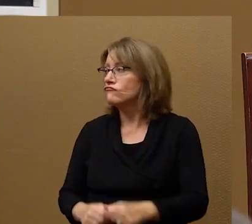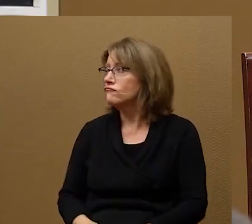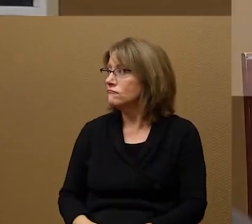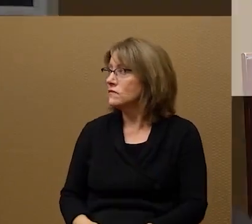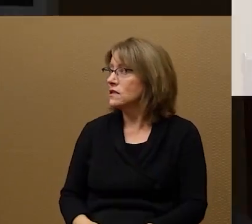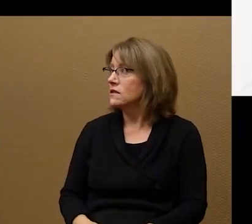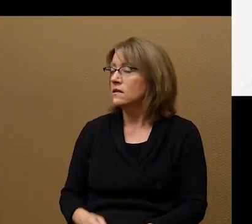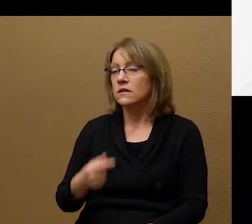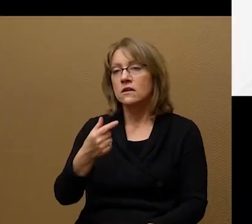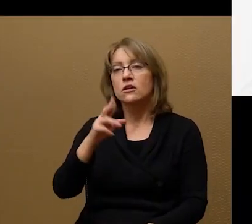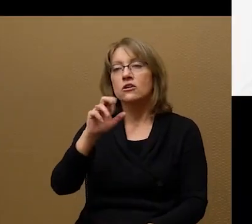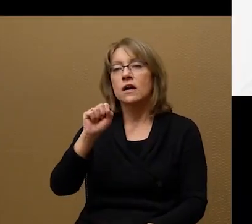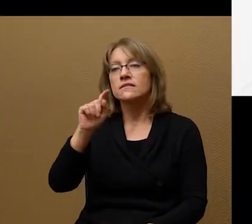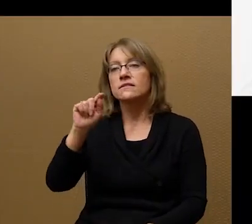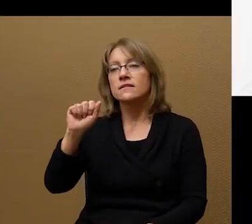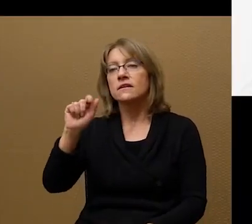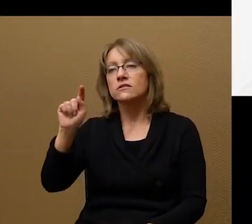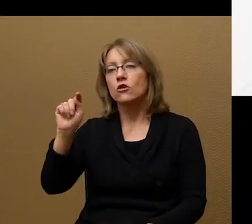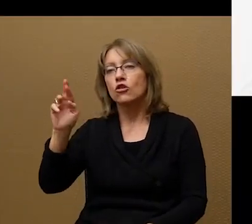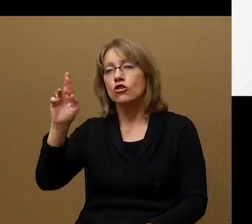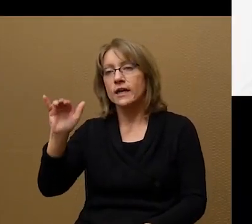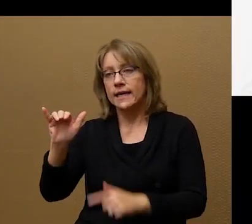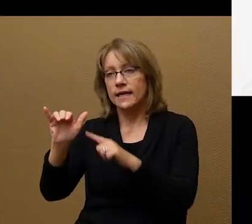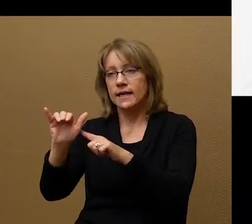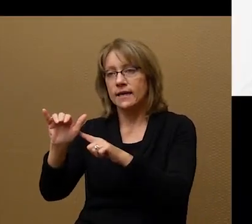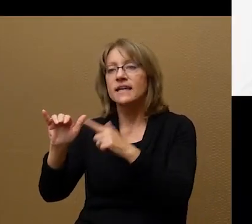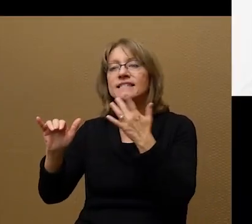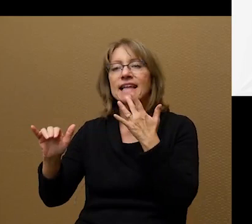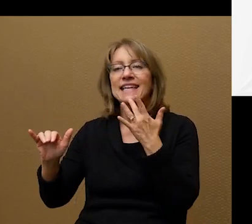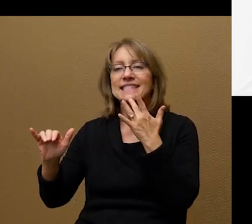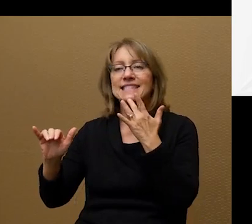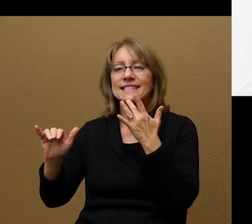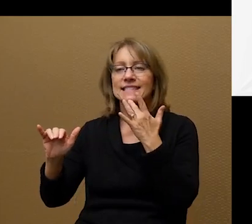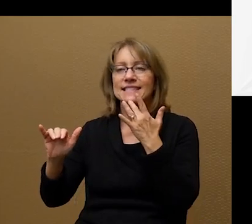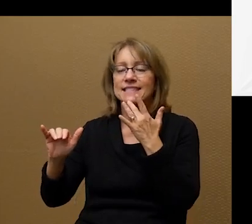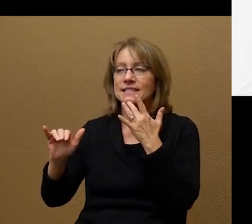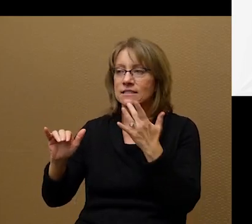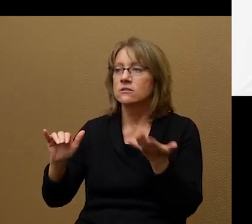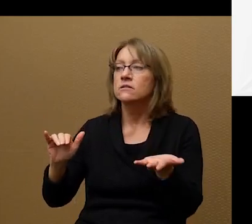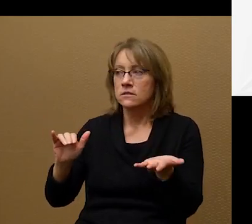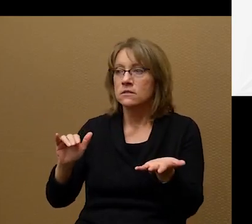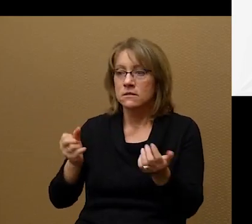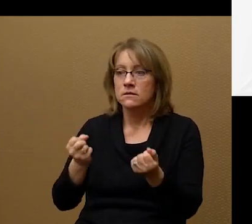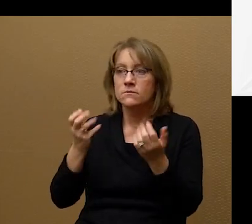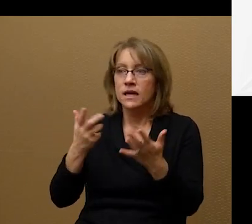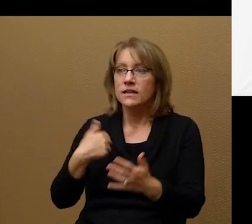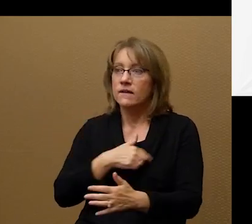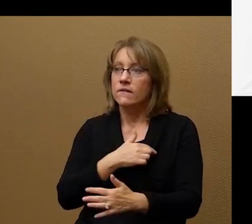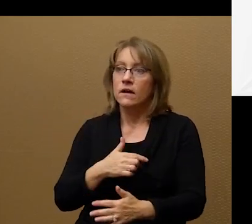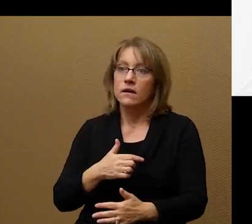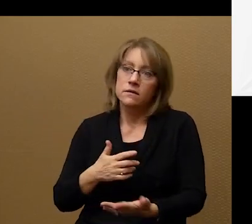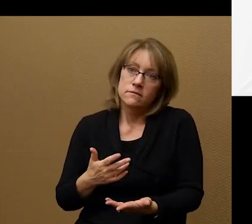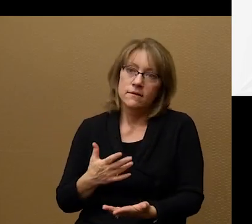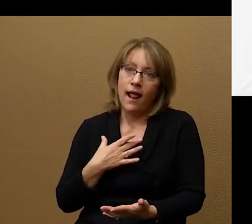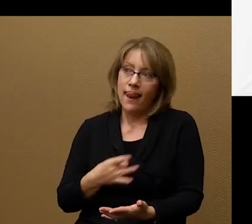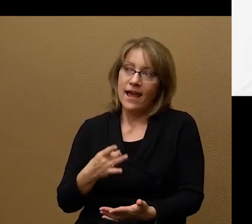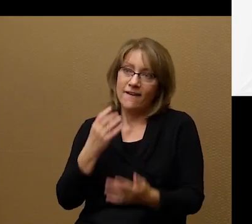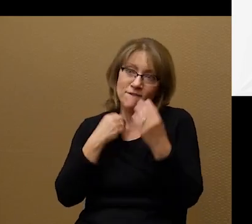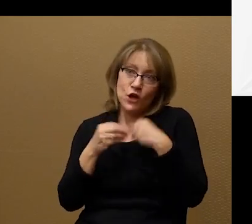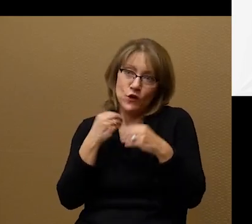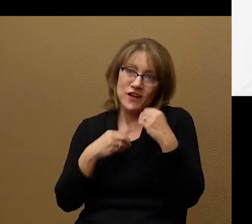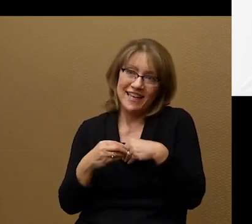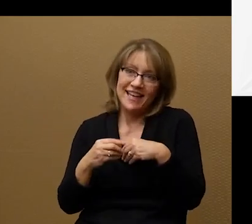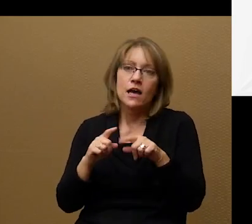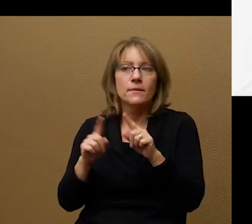So gustatory, this is the sense of taste. So many of us like food, but